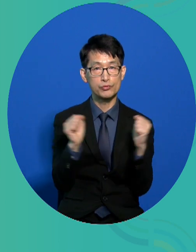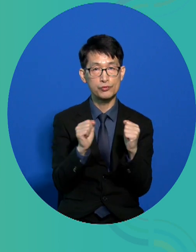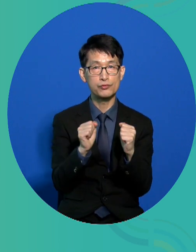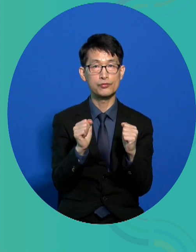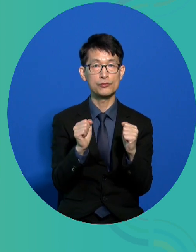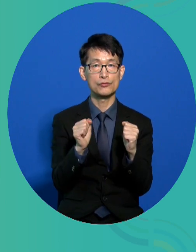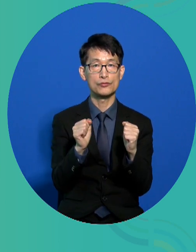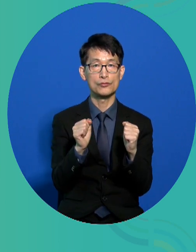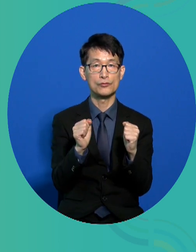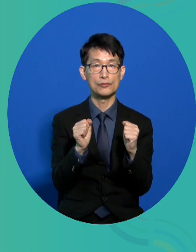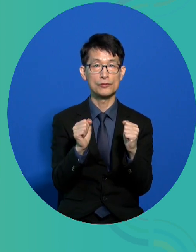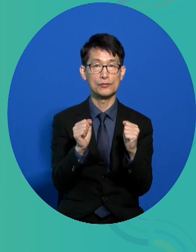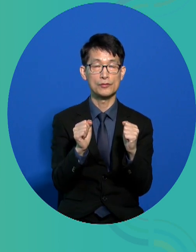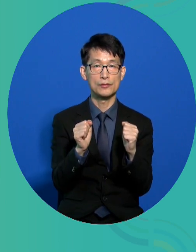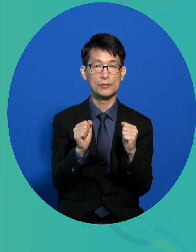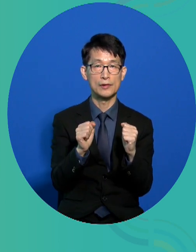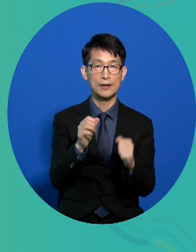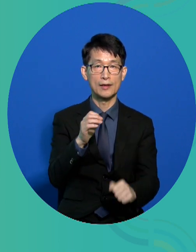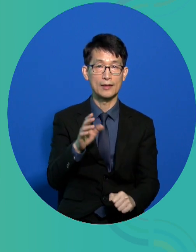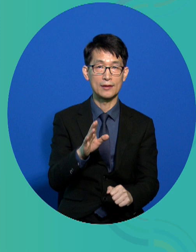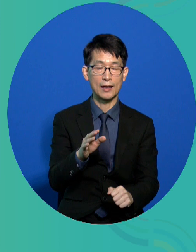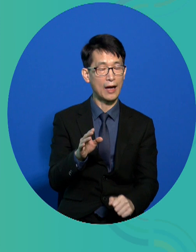in Goyang,